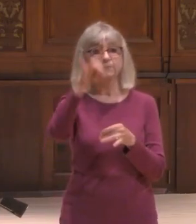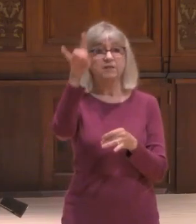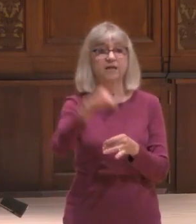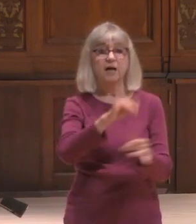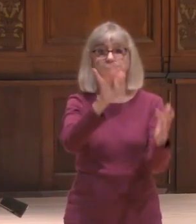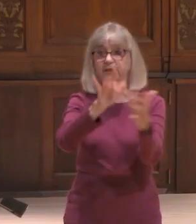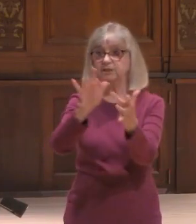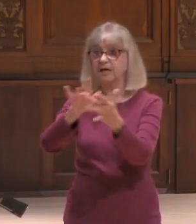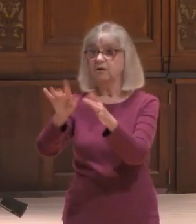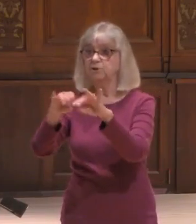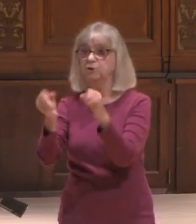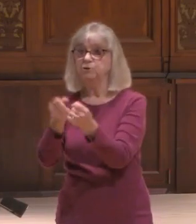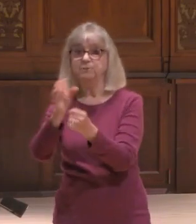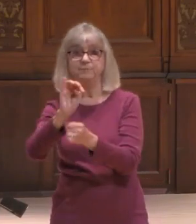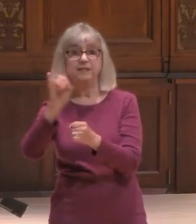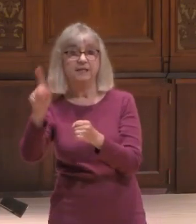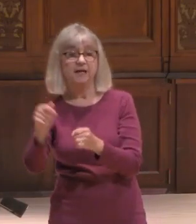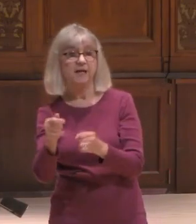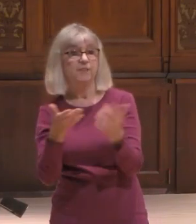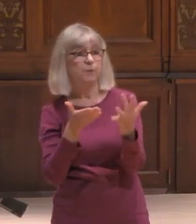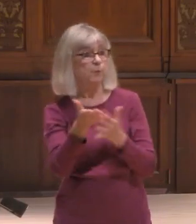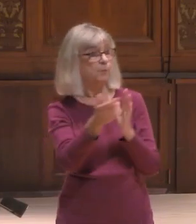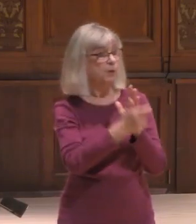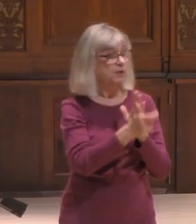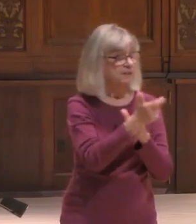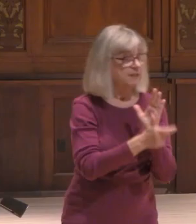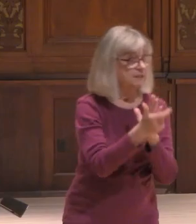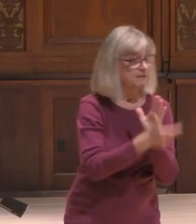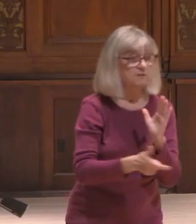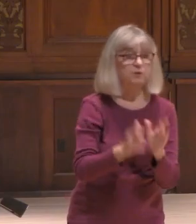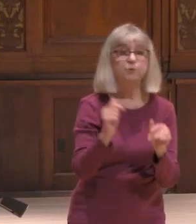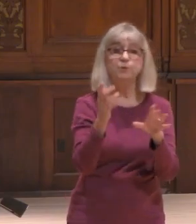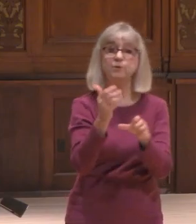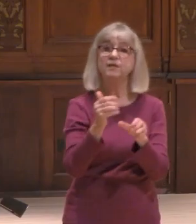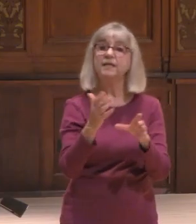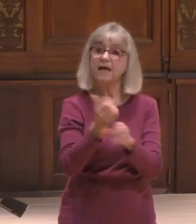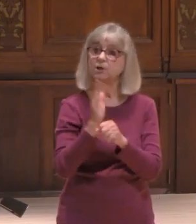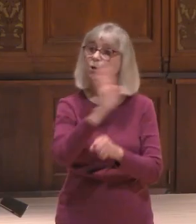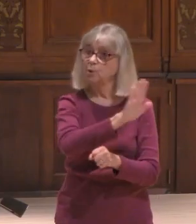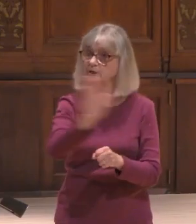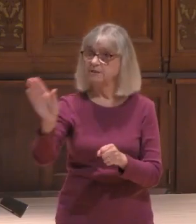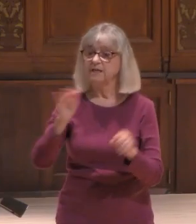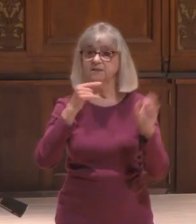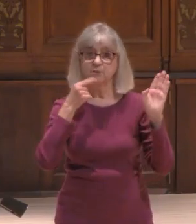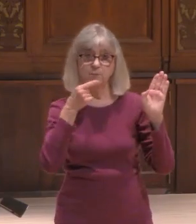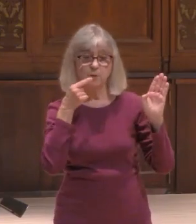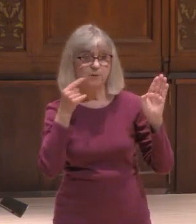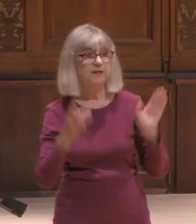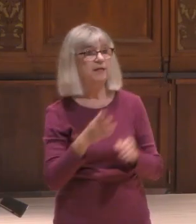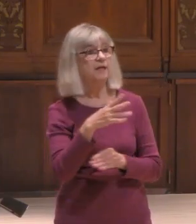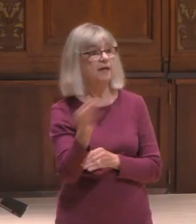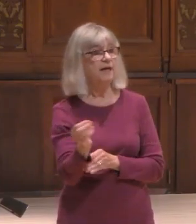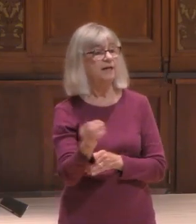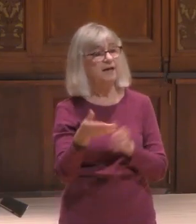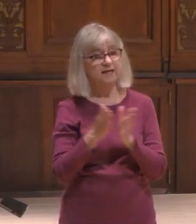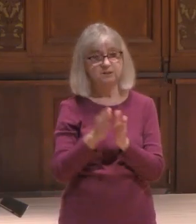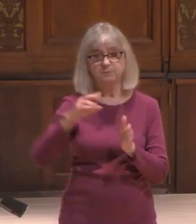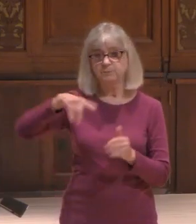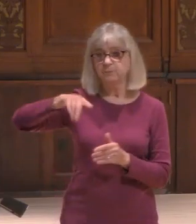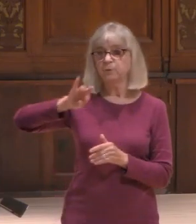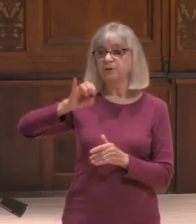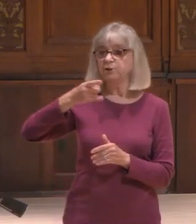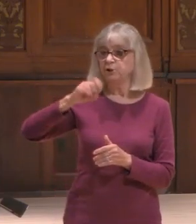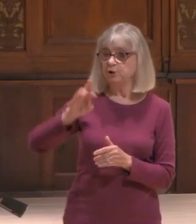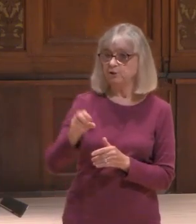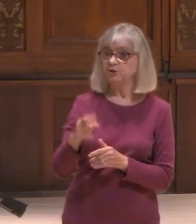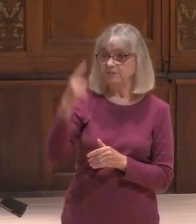out on social media and through the bulletin to solicit your testimony. I asked parishioners to think about the last